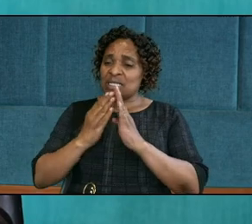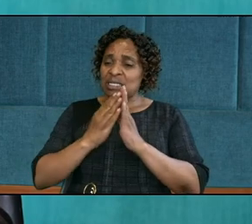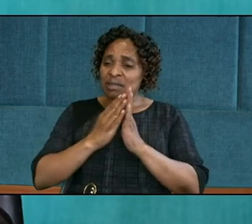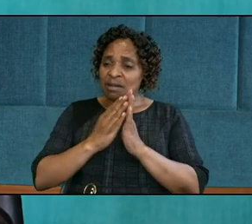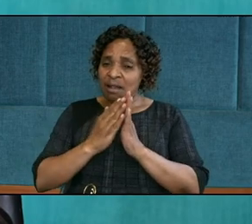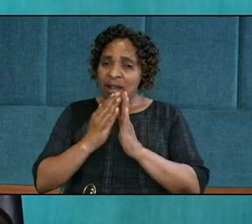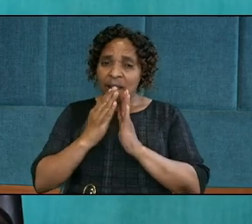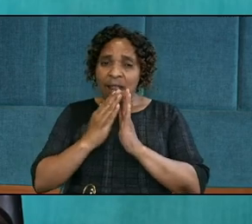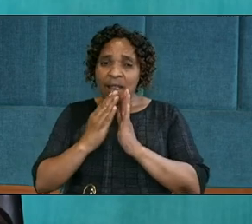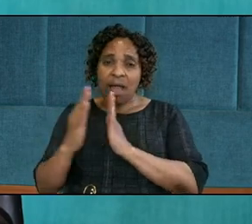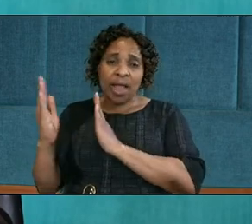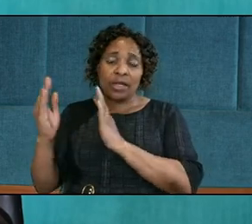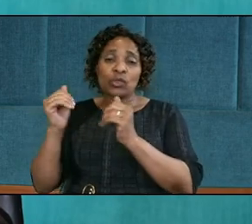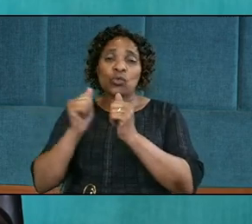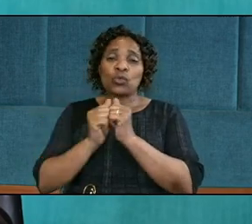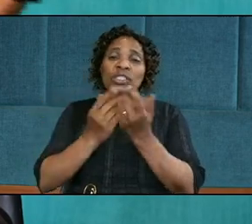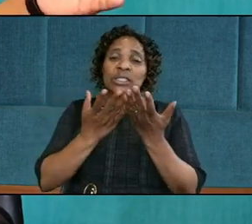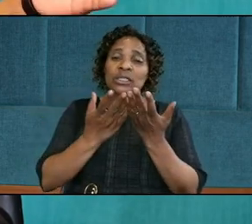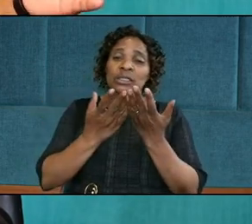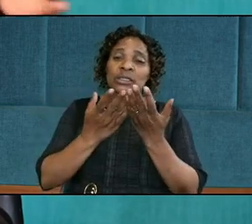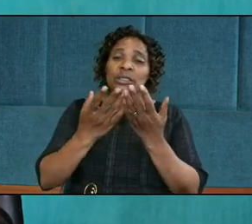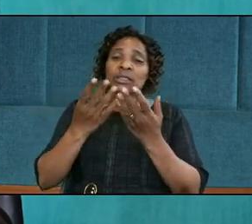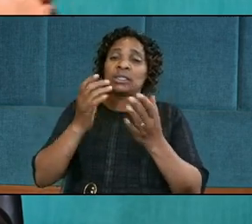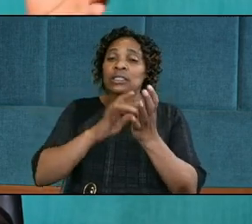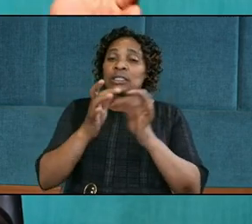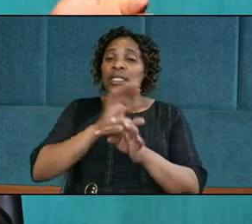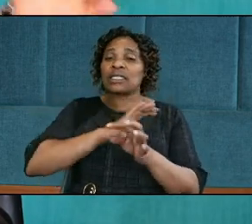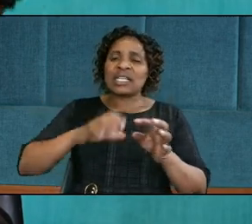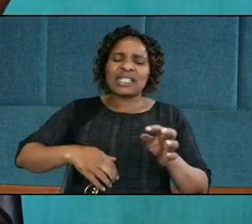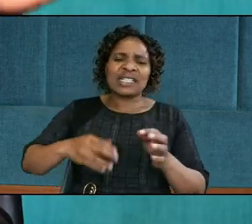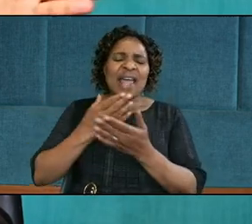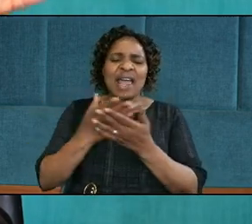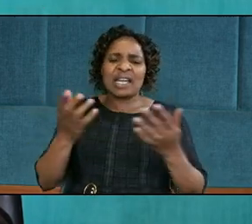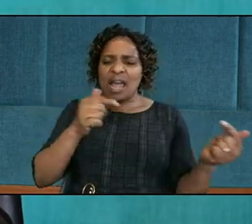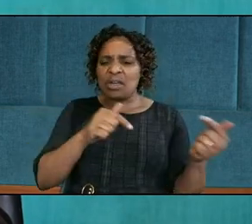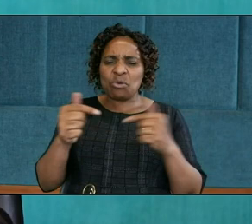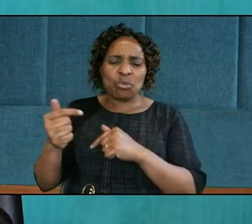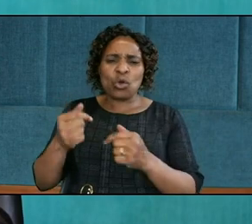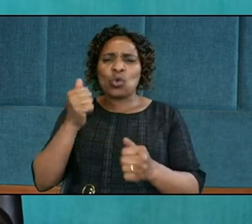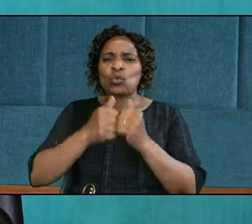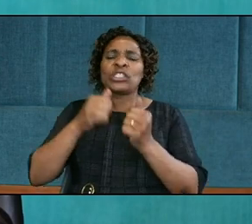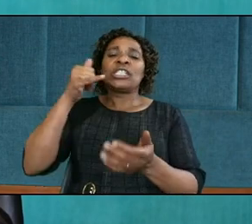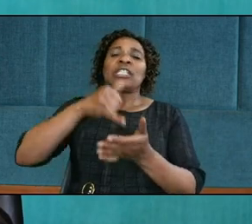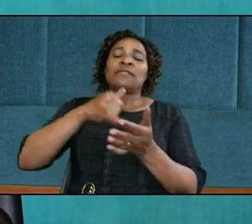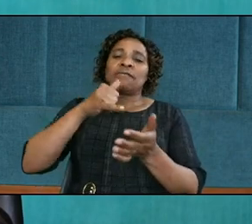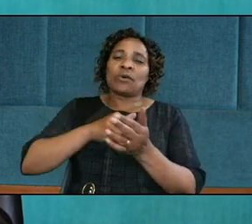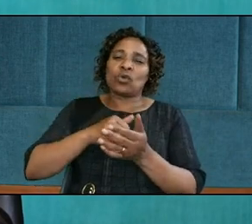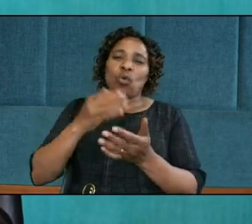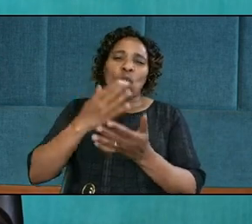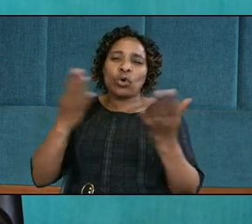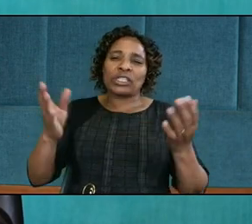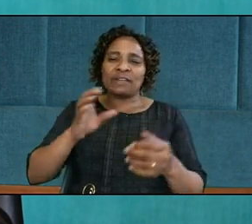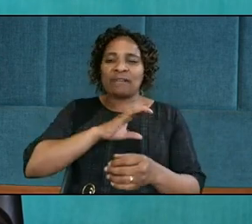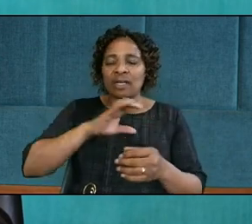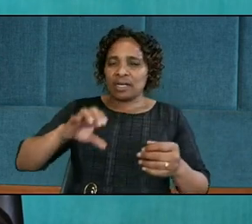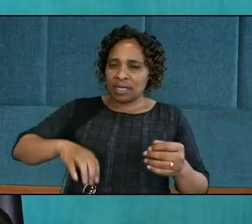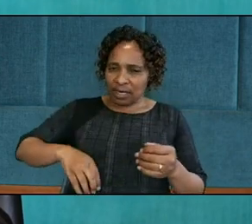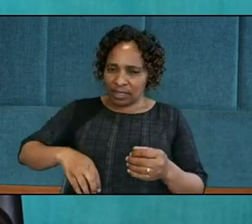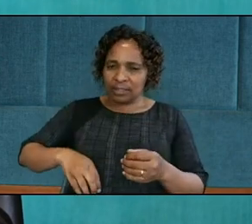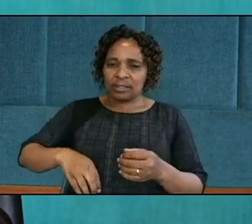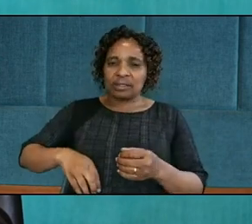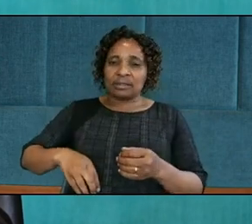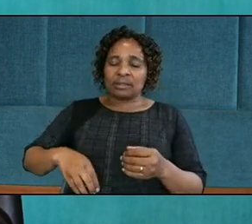and anything that goes besides it, any argument that does not involve whatever Christ